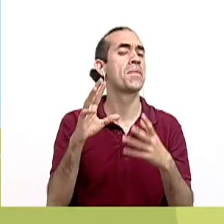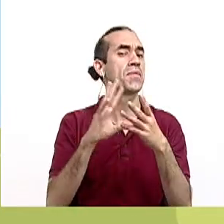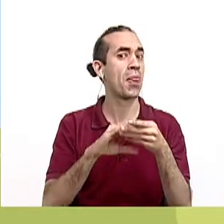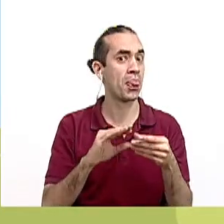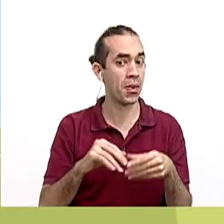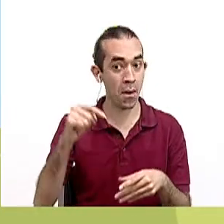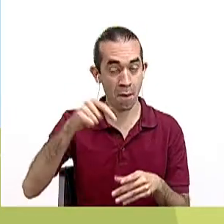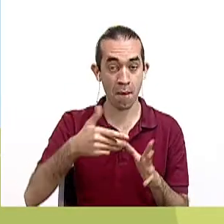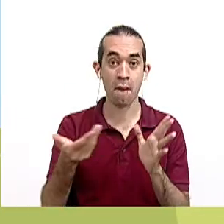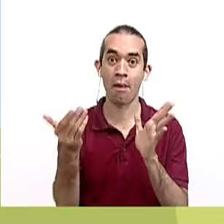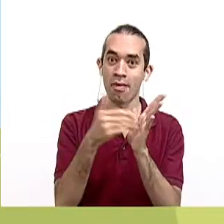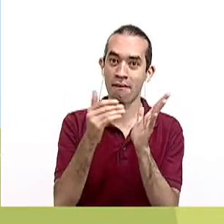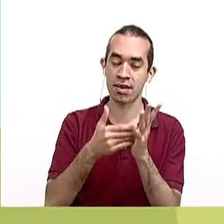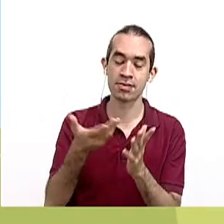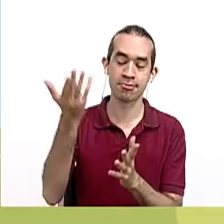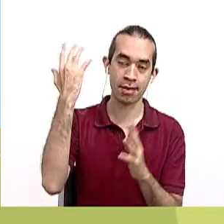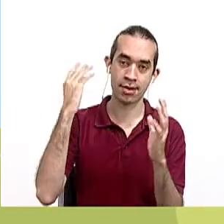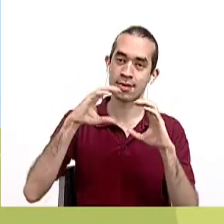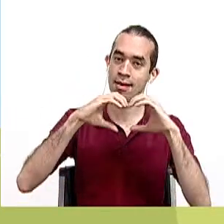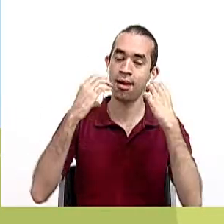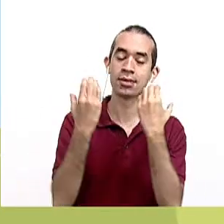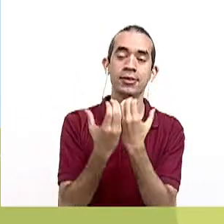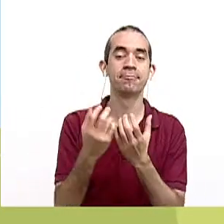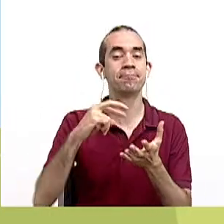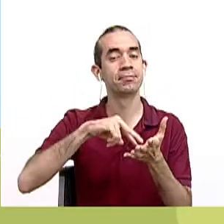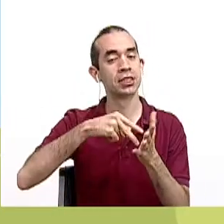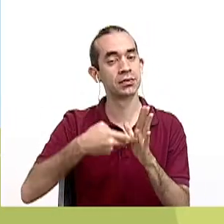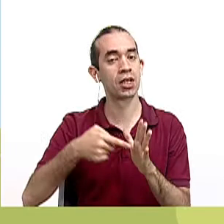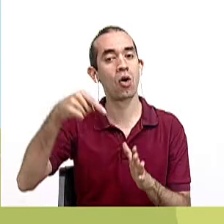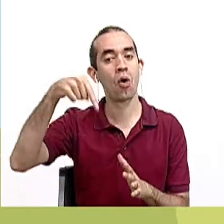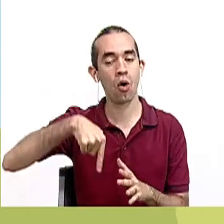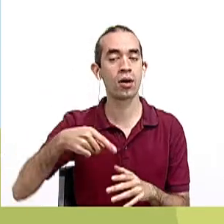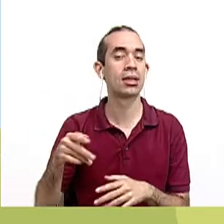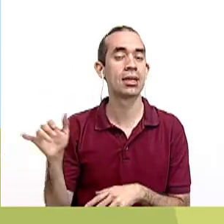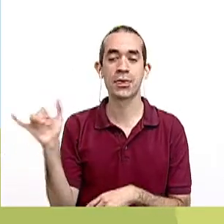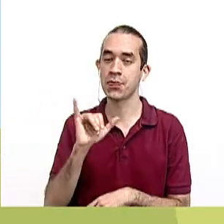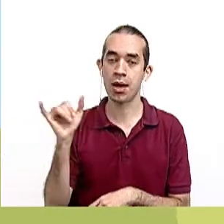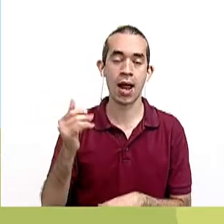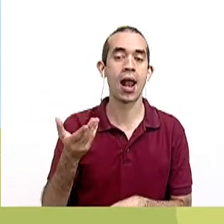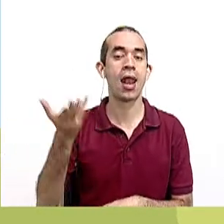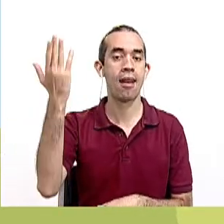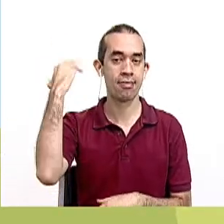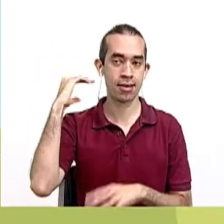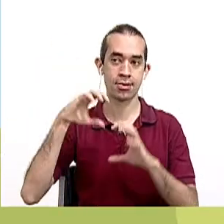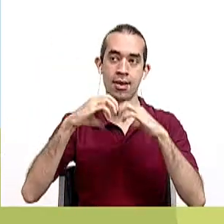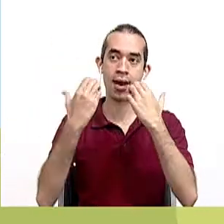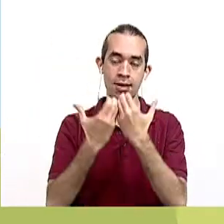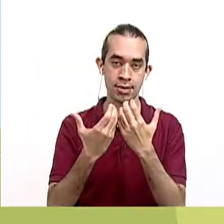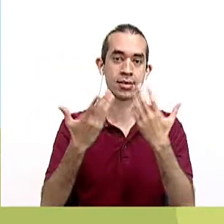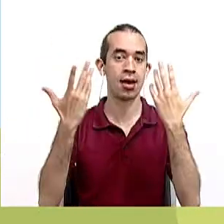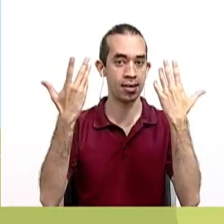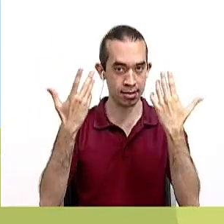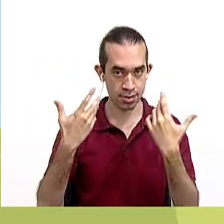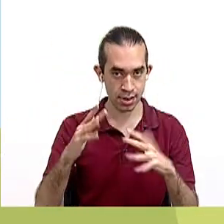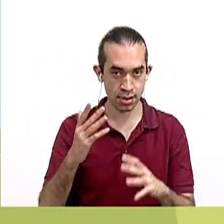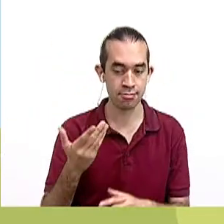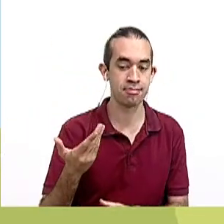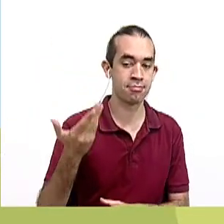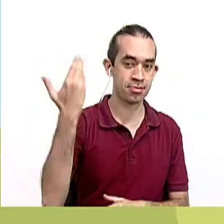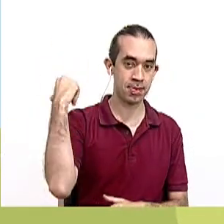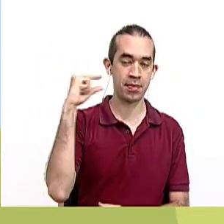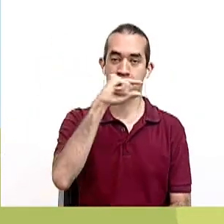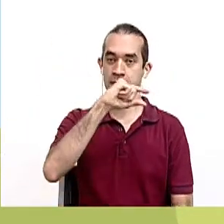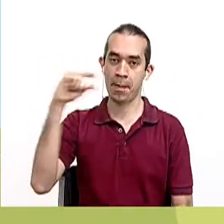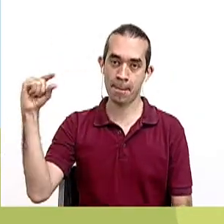lesson. That means that today we are going to have the same lesson that we had last